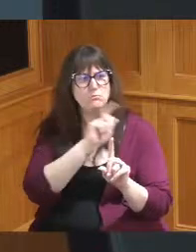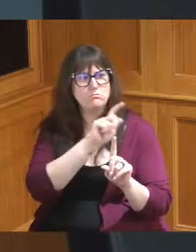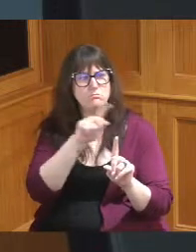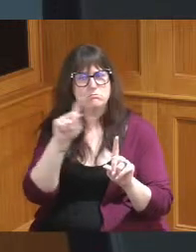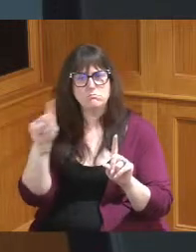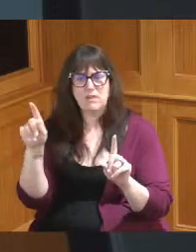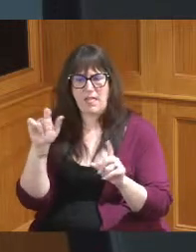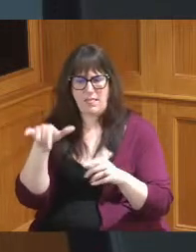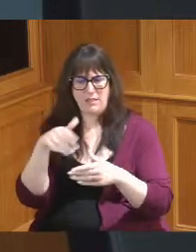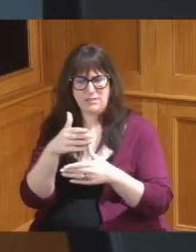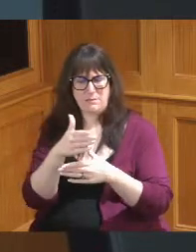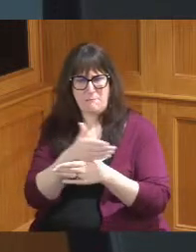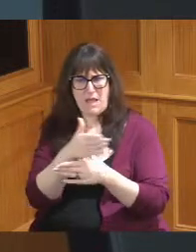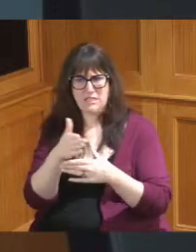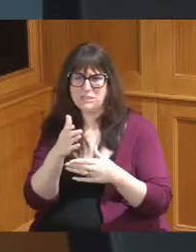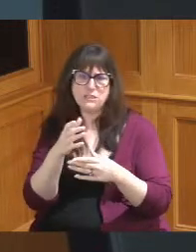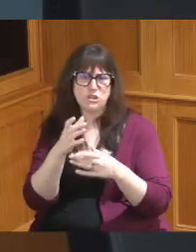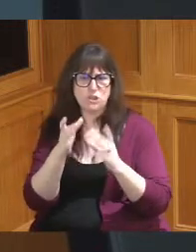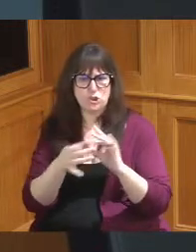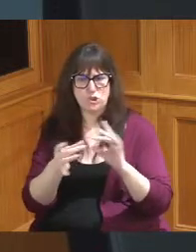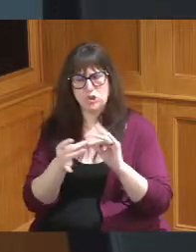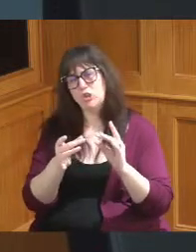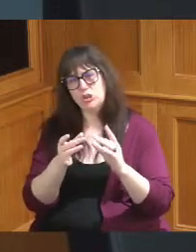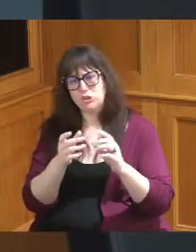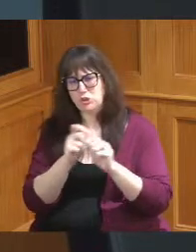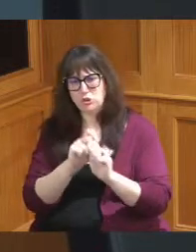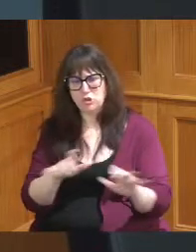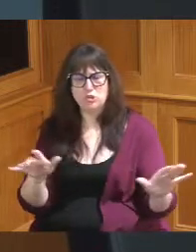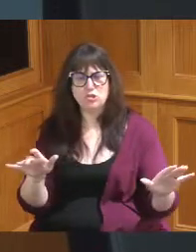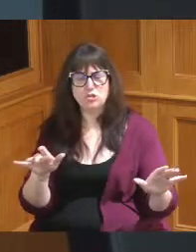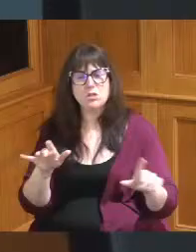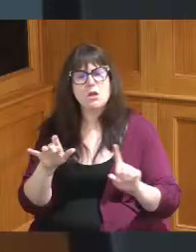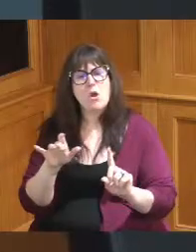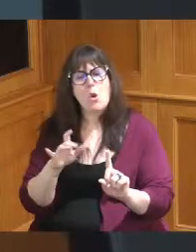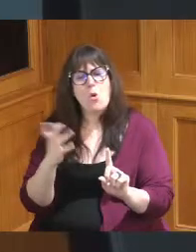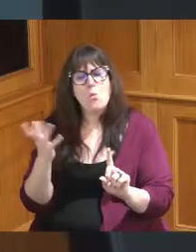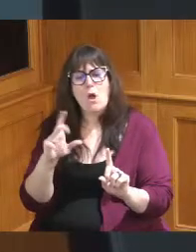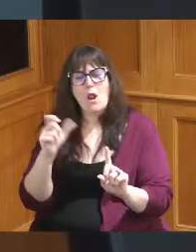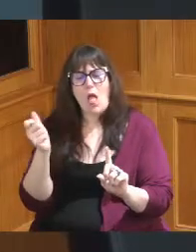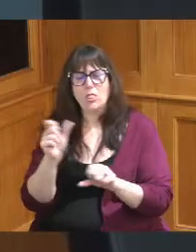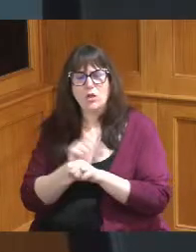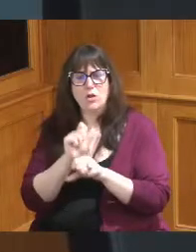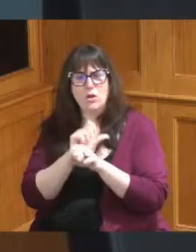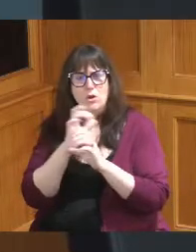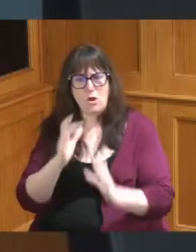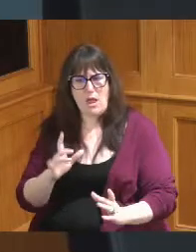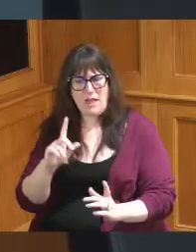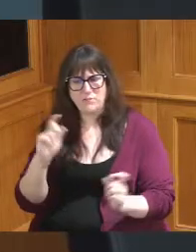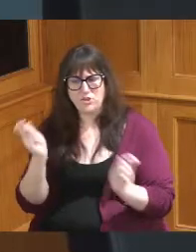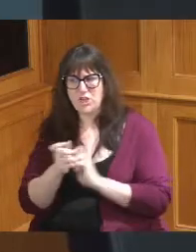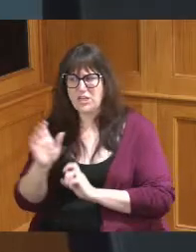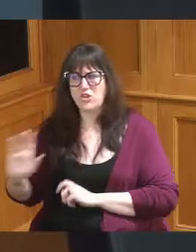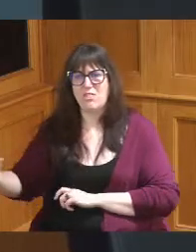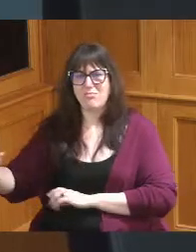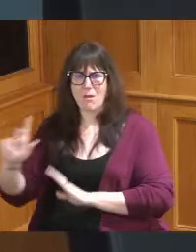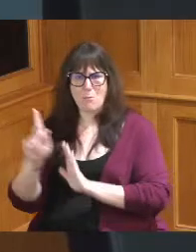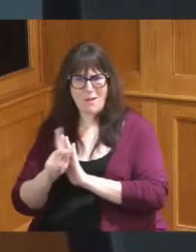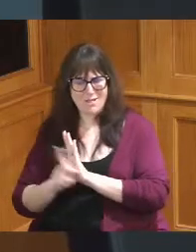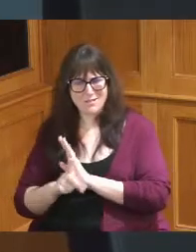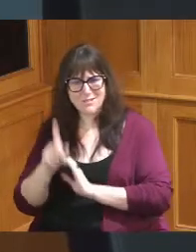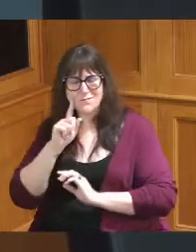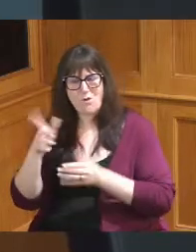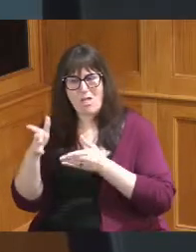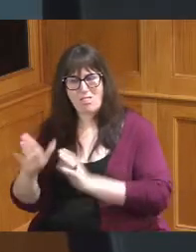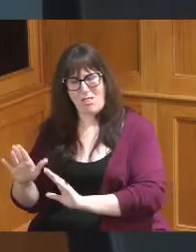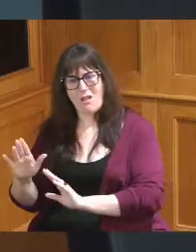this message of hope, really, through organ donation, what other employers have changed policies to allow their